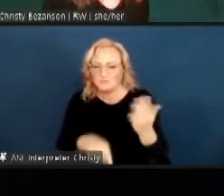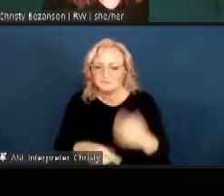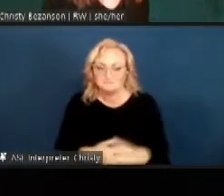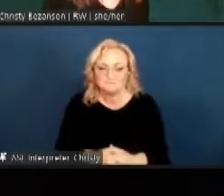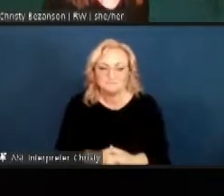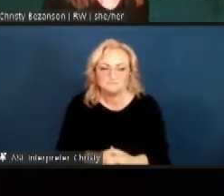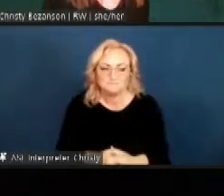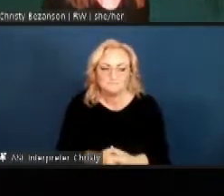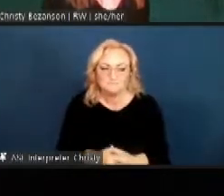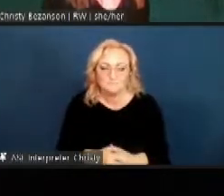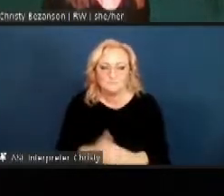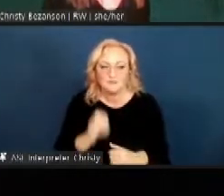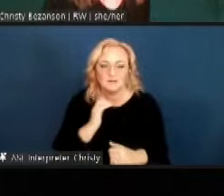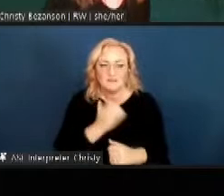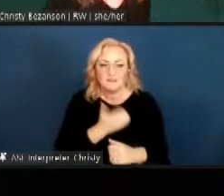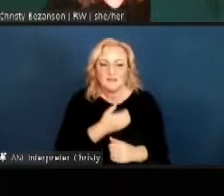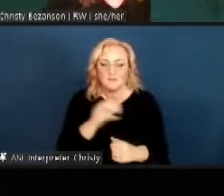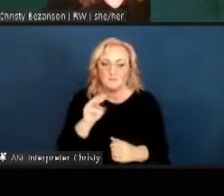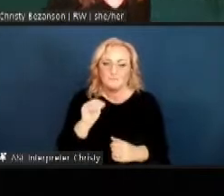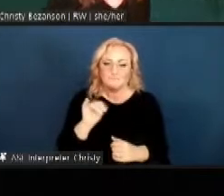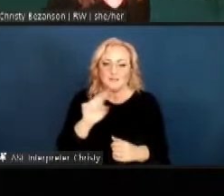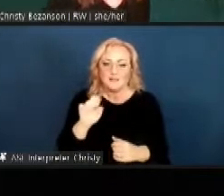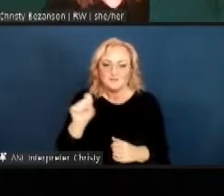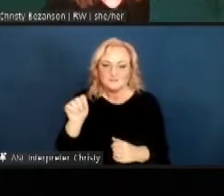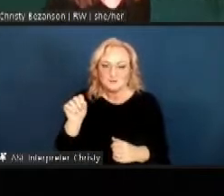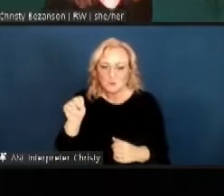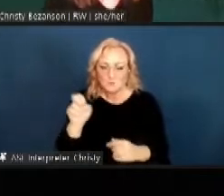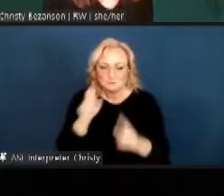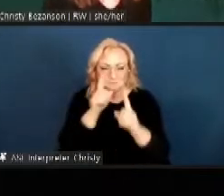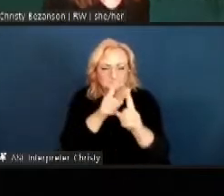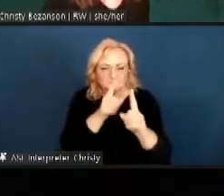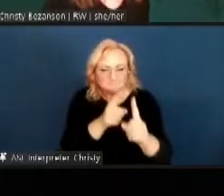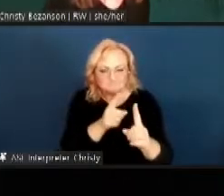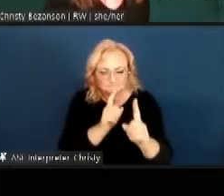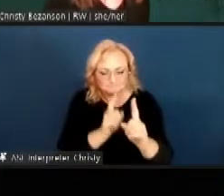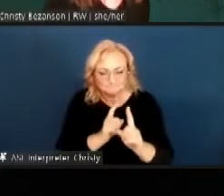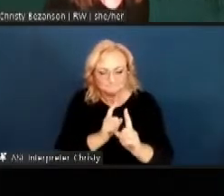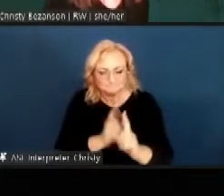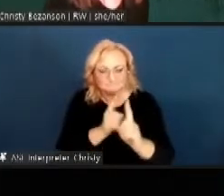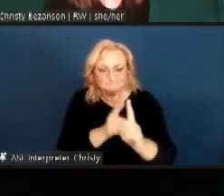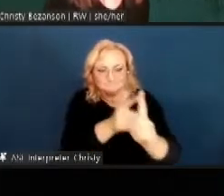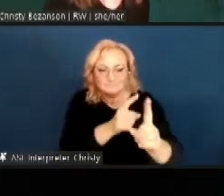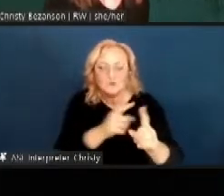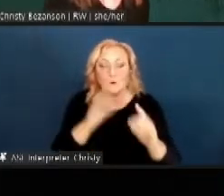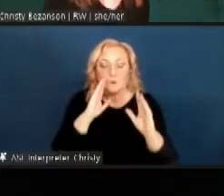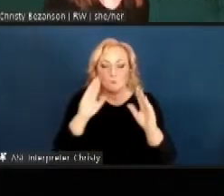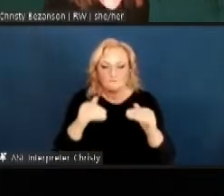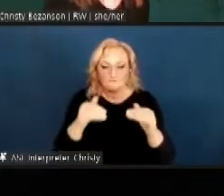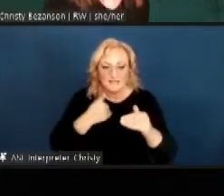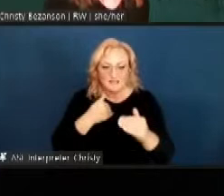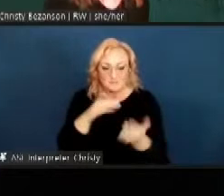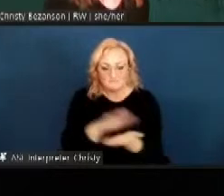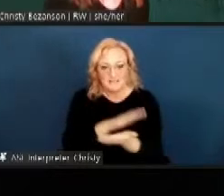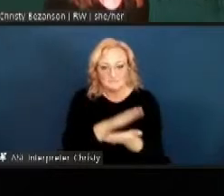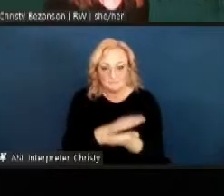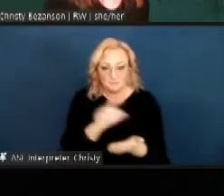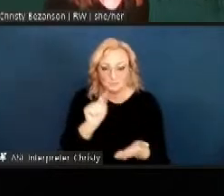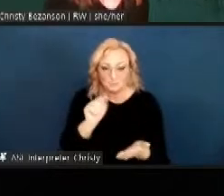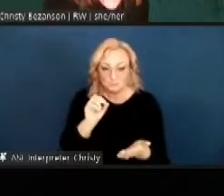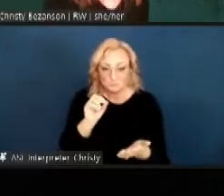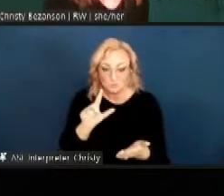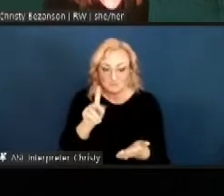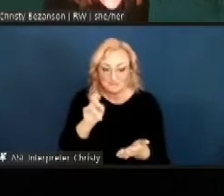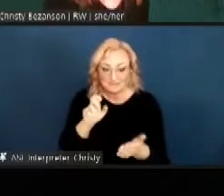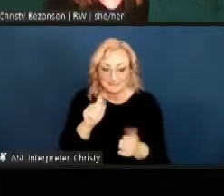So our milestones for the project are to hopefully have a paper toolkit by